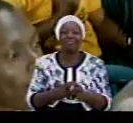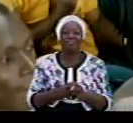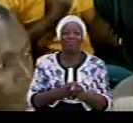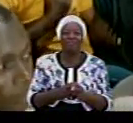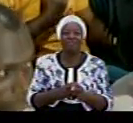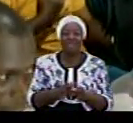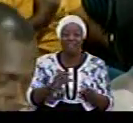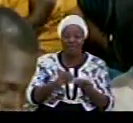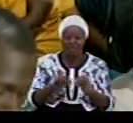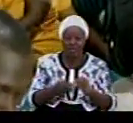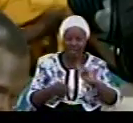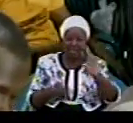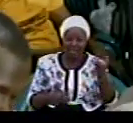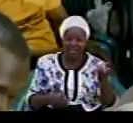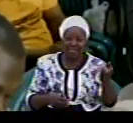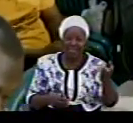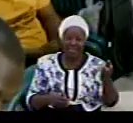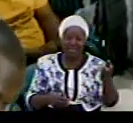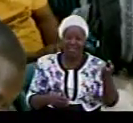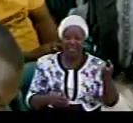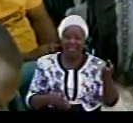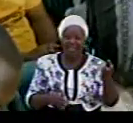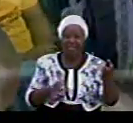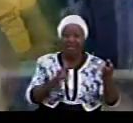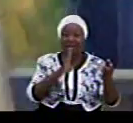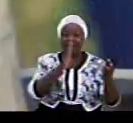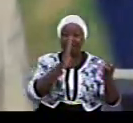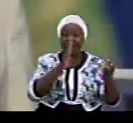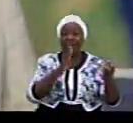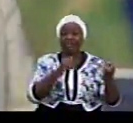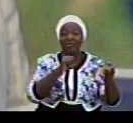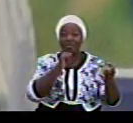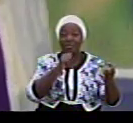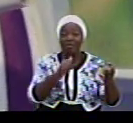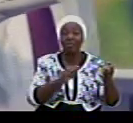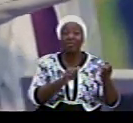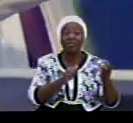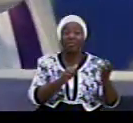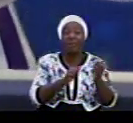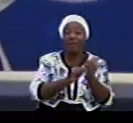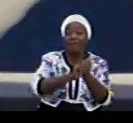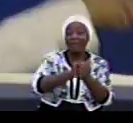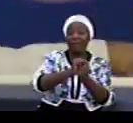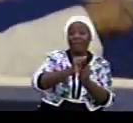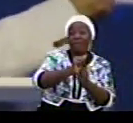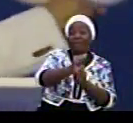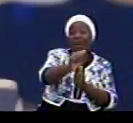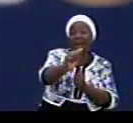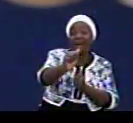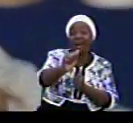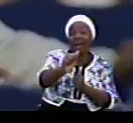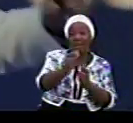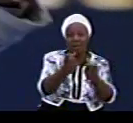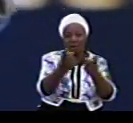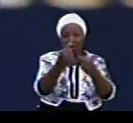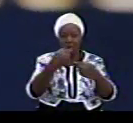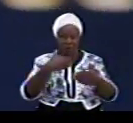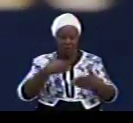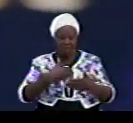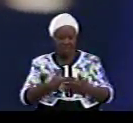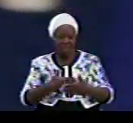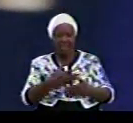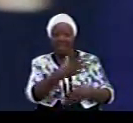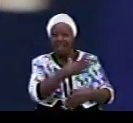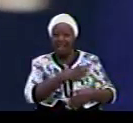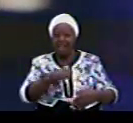Number six, be not far, come near and believe. Be not